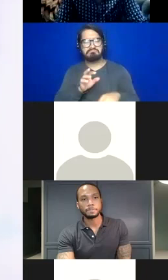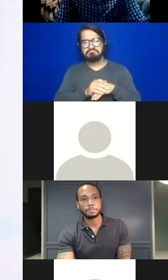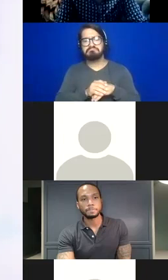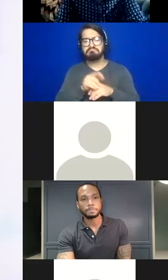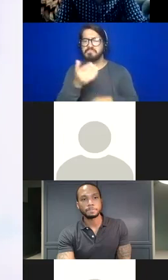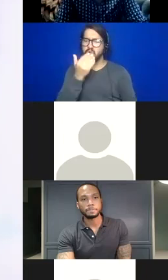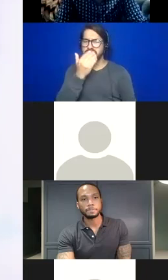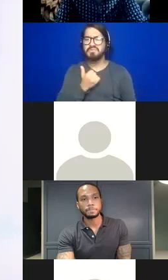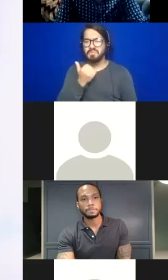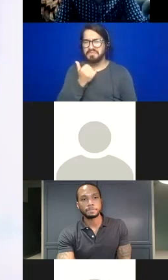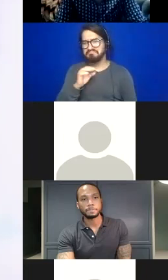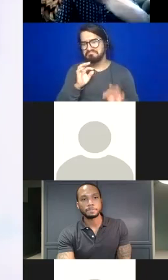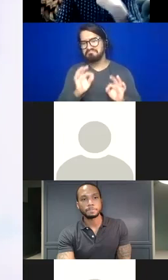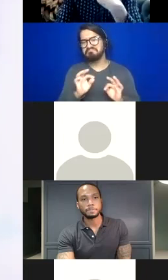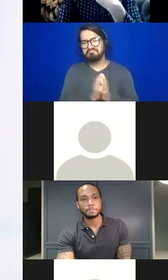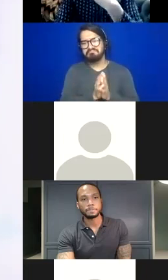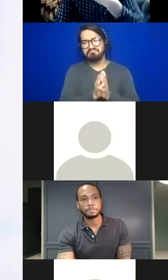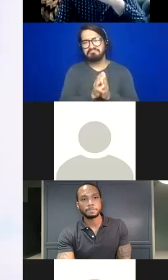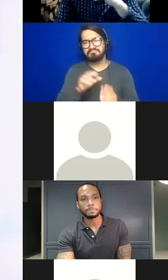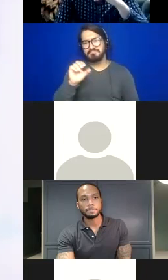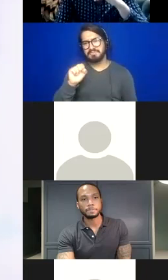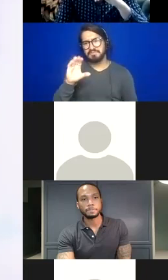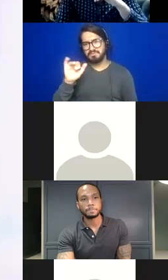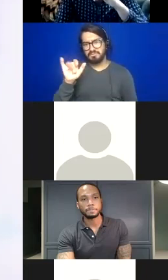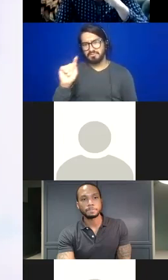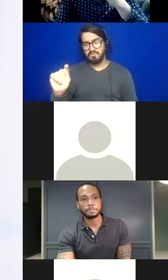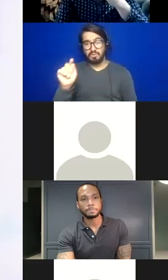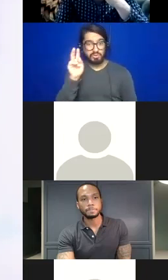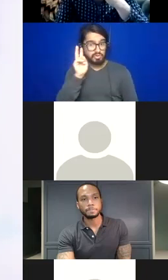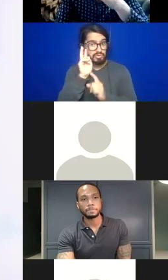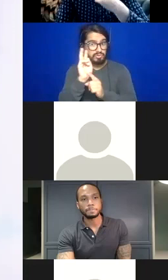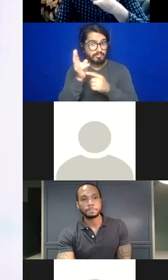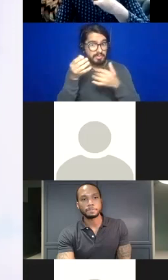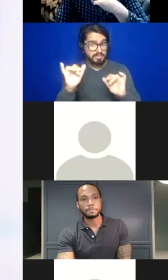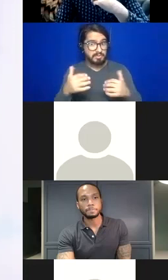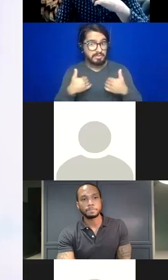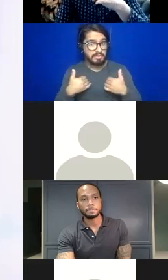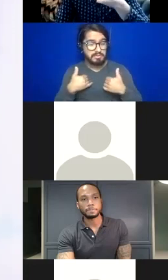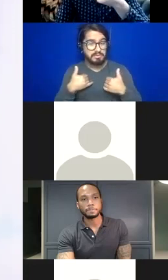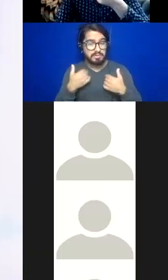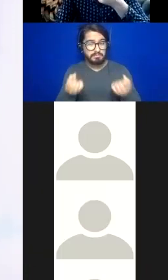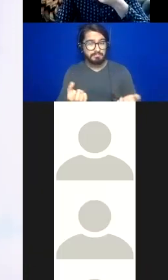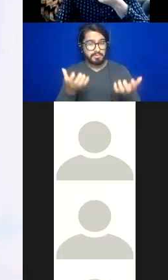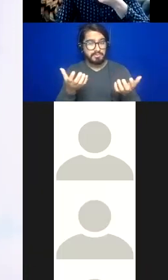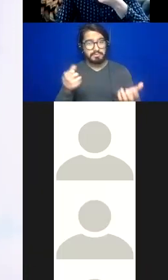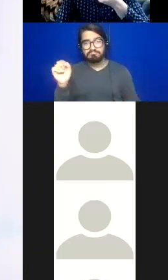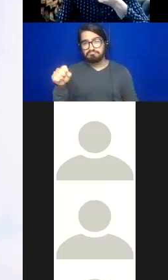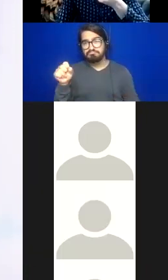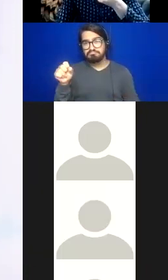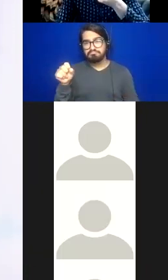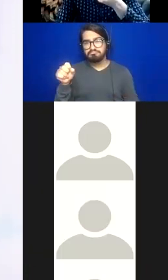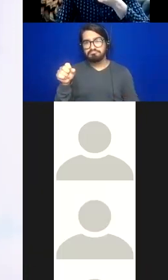thing. Scott, how am I doing on time? Do I have 2 minutes or do I have slightly more than that? I guess, yeah, it's